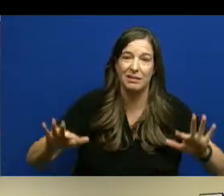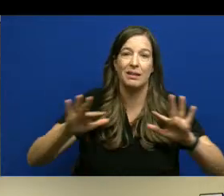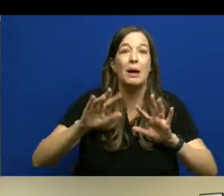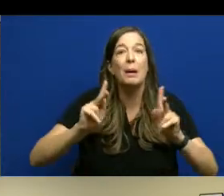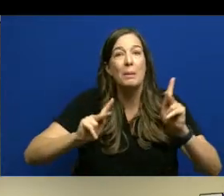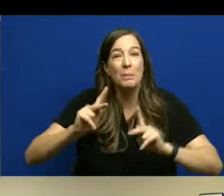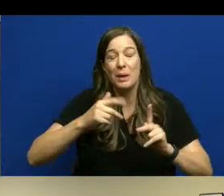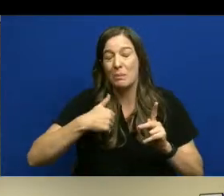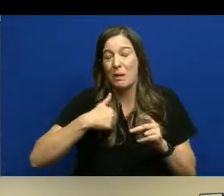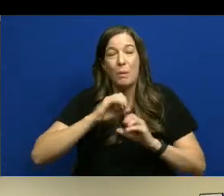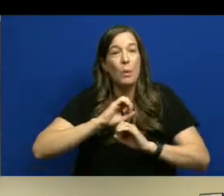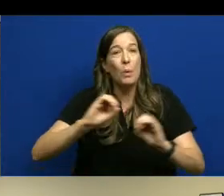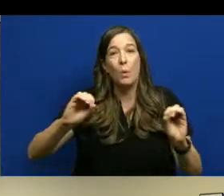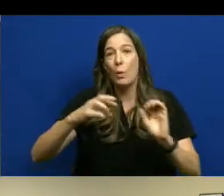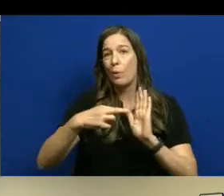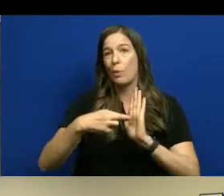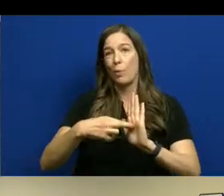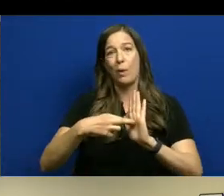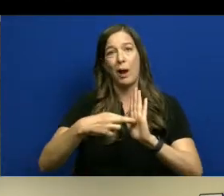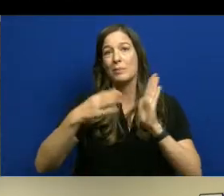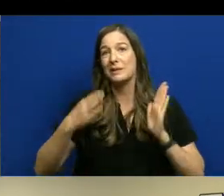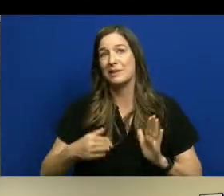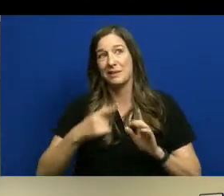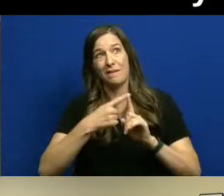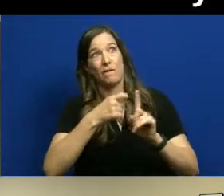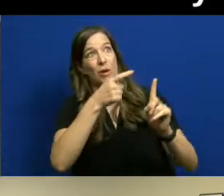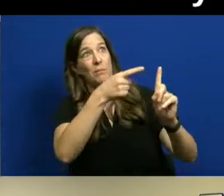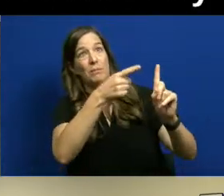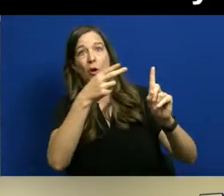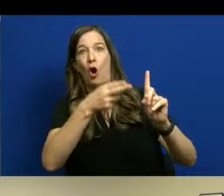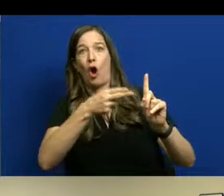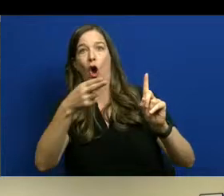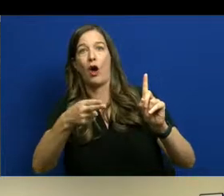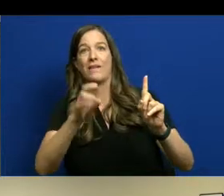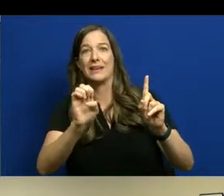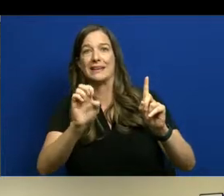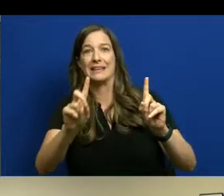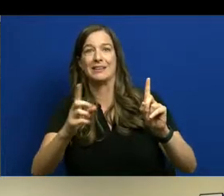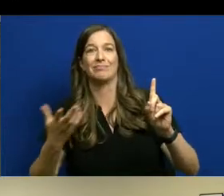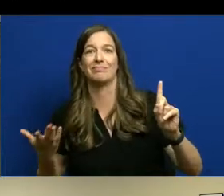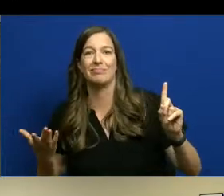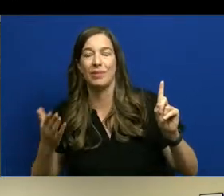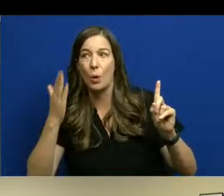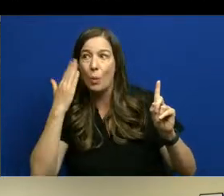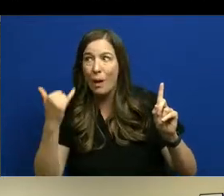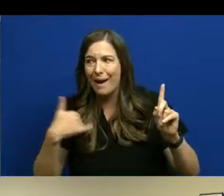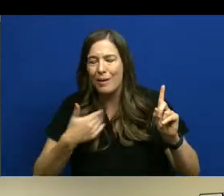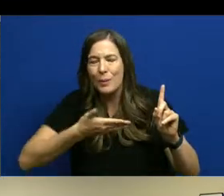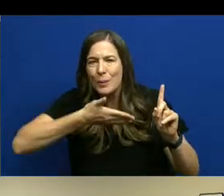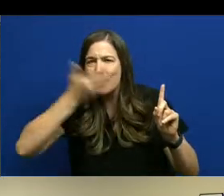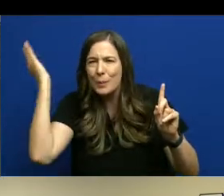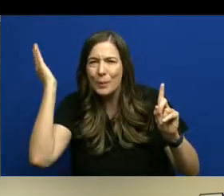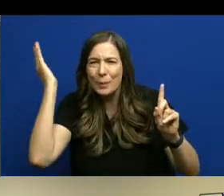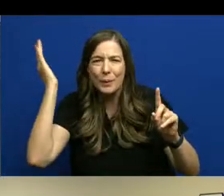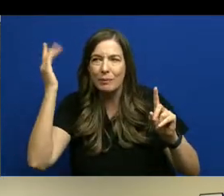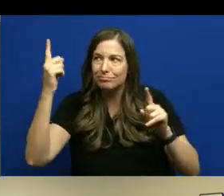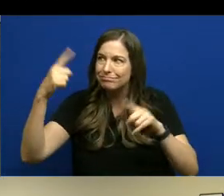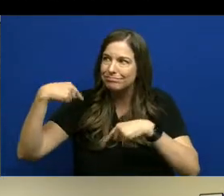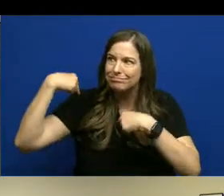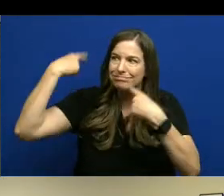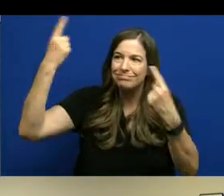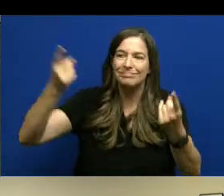been represented by a hard of hearing executive director because there is no hard of hearing executive director for ACDHH. There never has been.